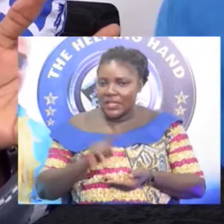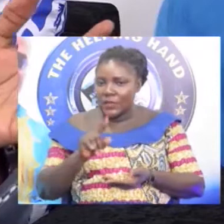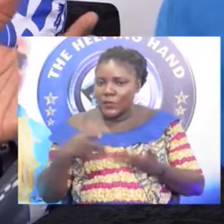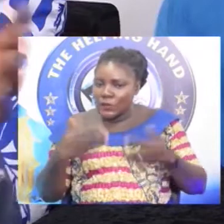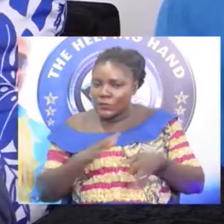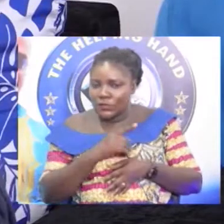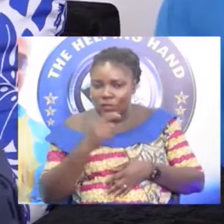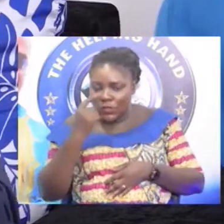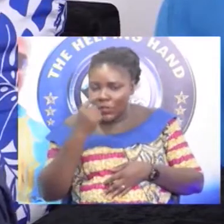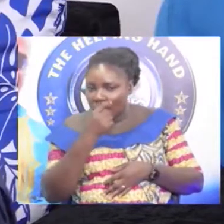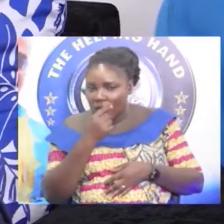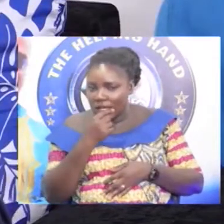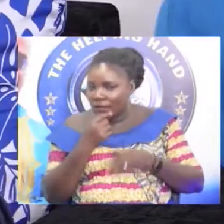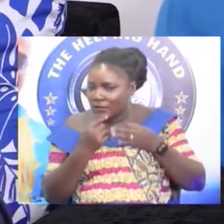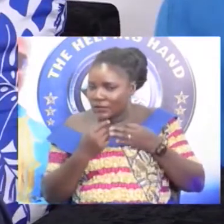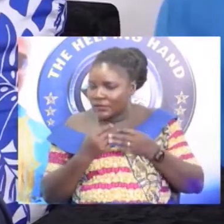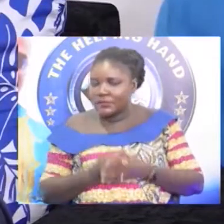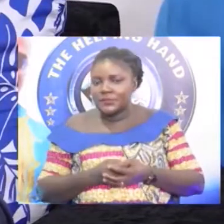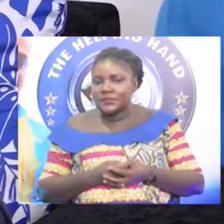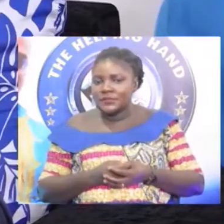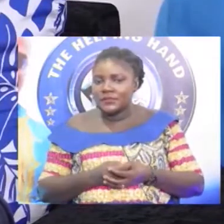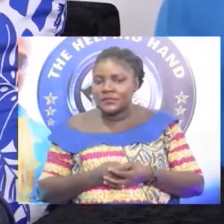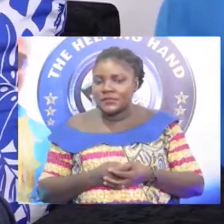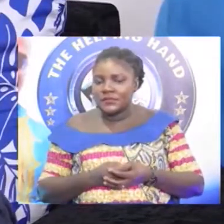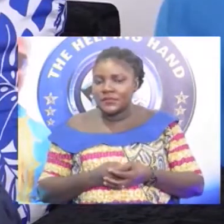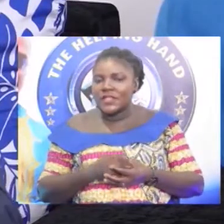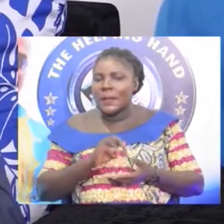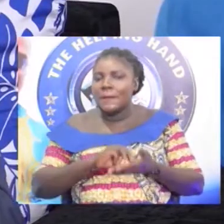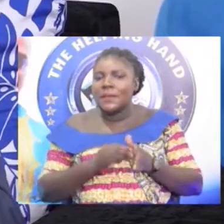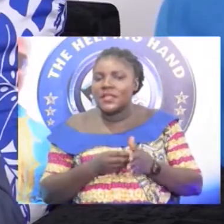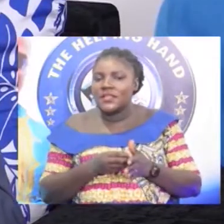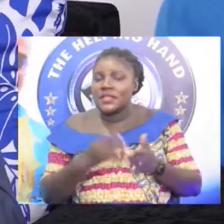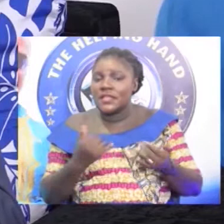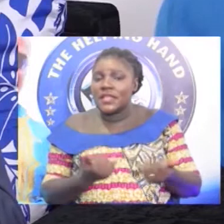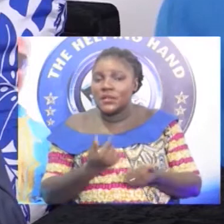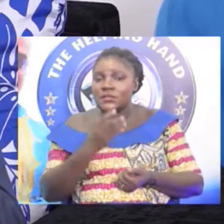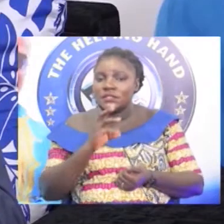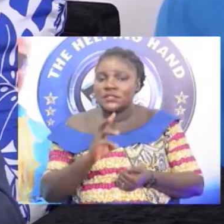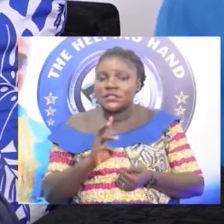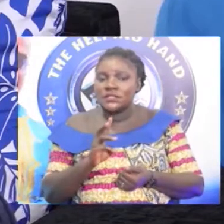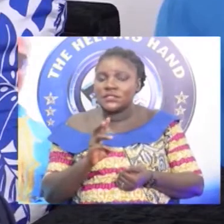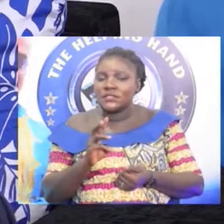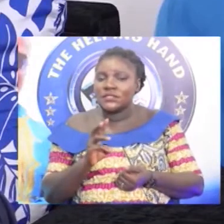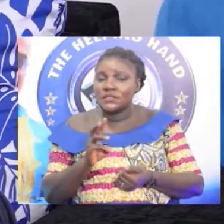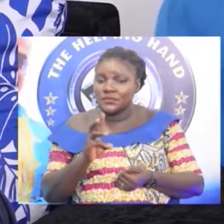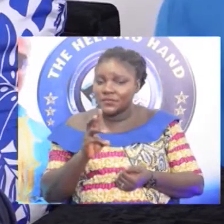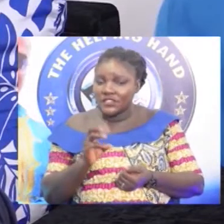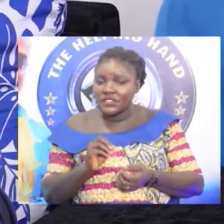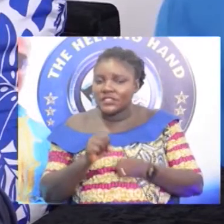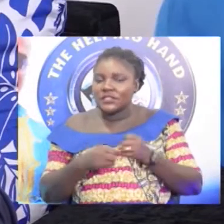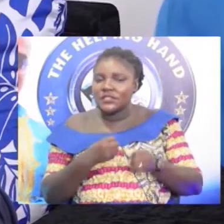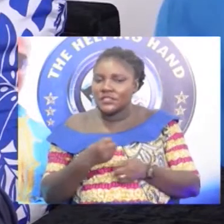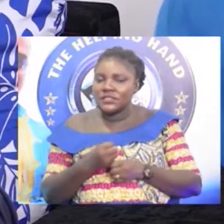Mm. Yes. Looking back, that means you are now 60 years and over. Yes. So you've